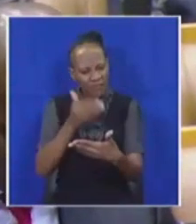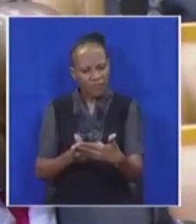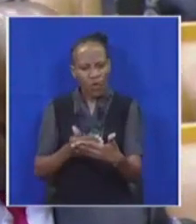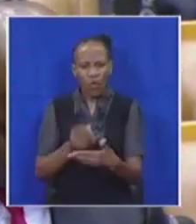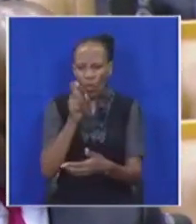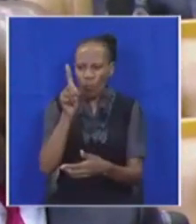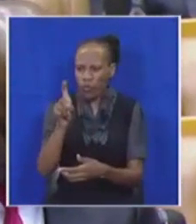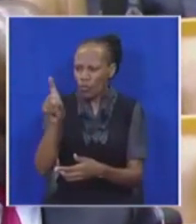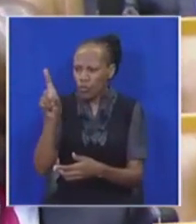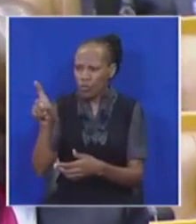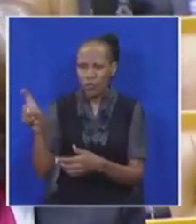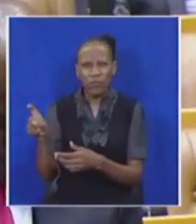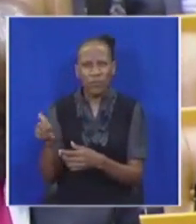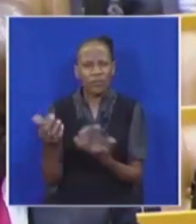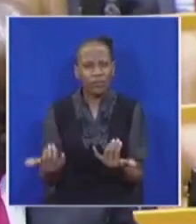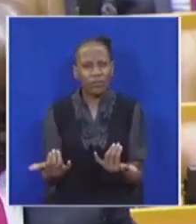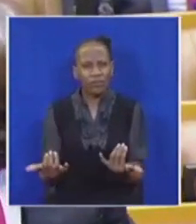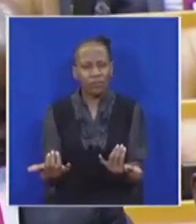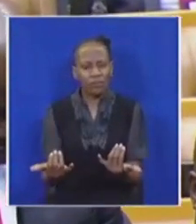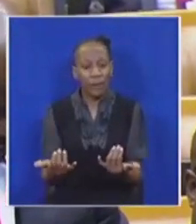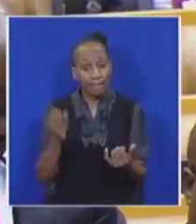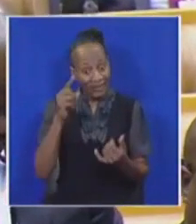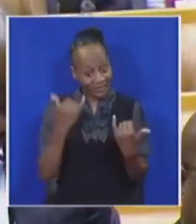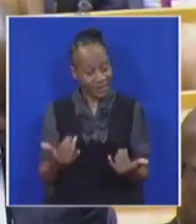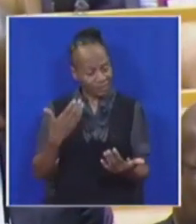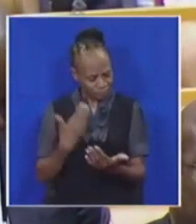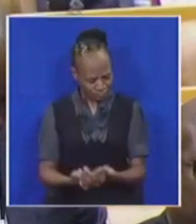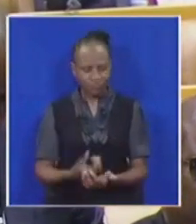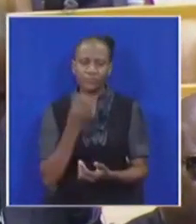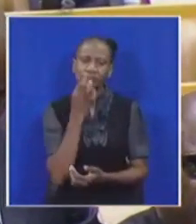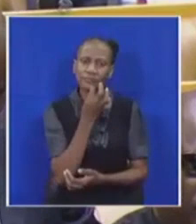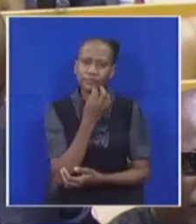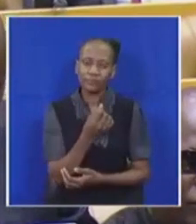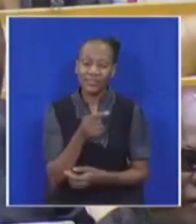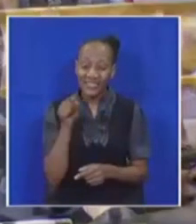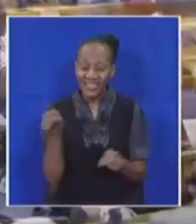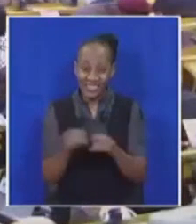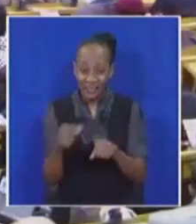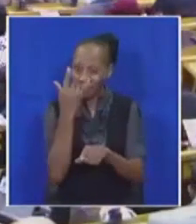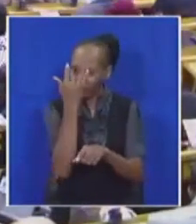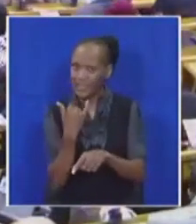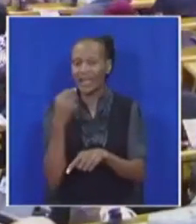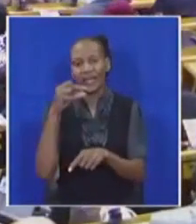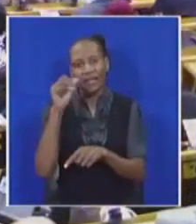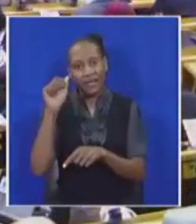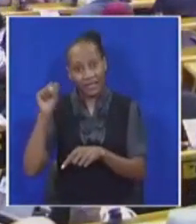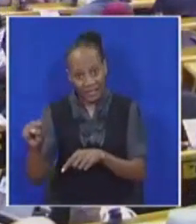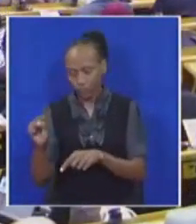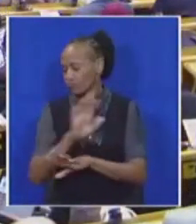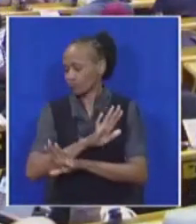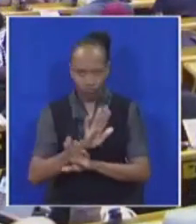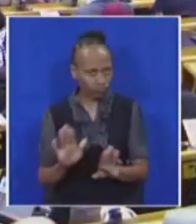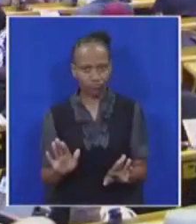gallery. We can confirm, however, that it was not tear gas or pepper spray.